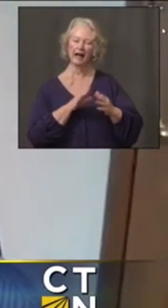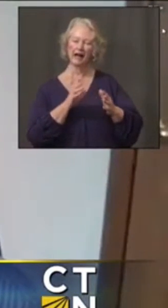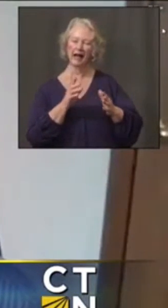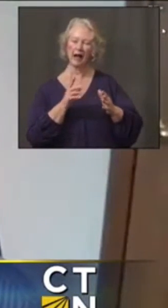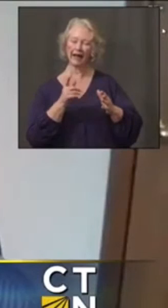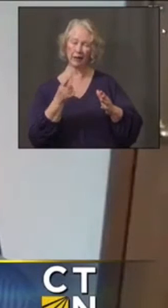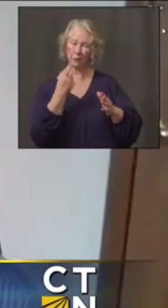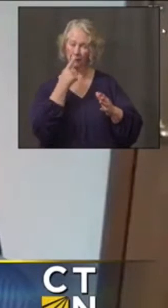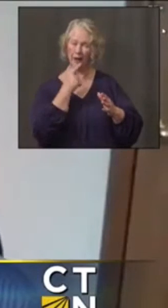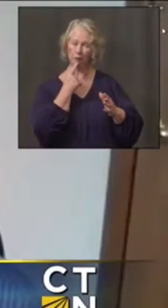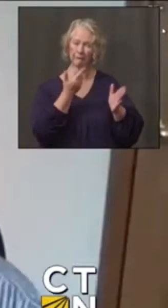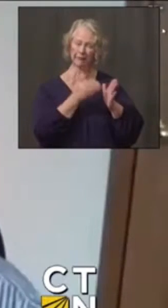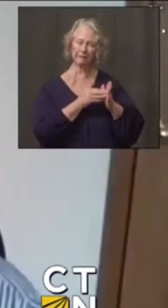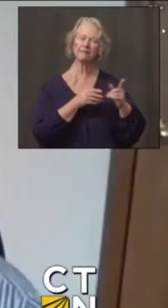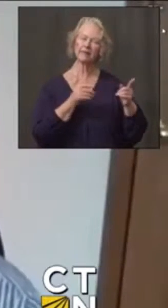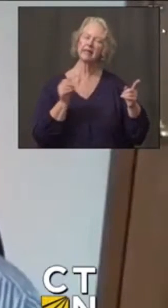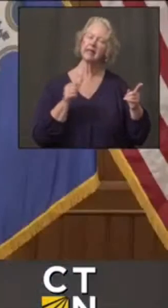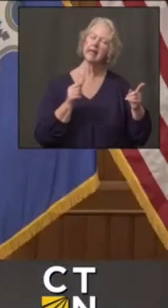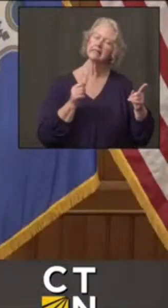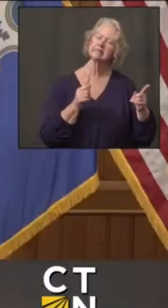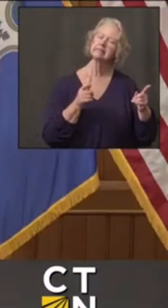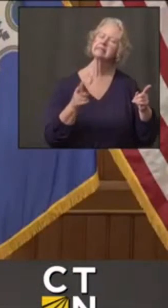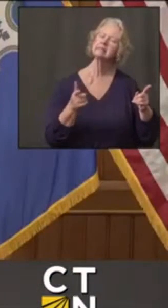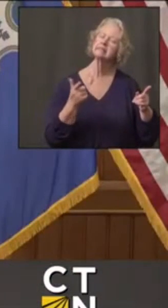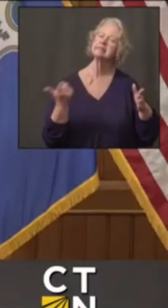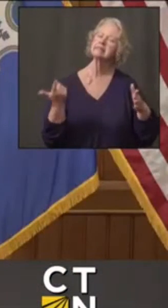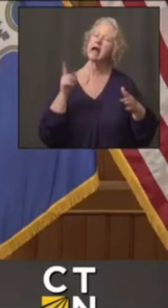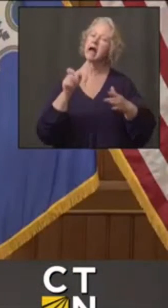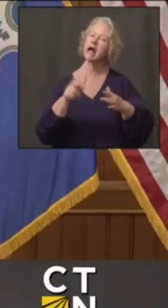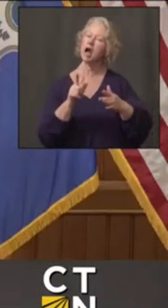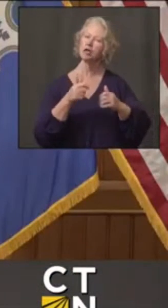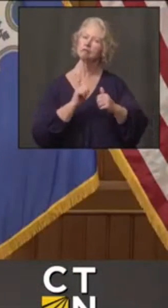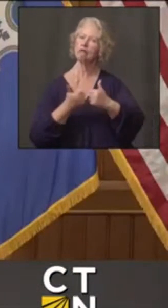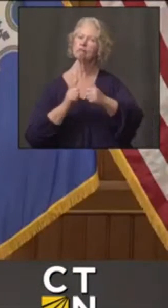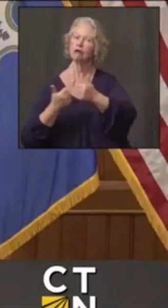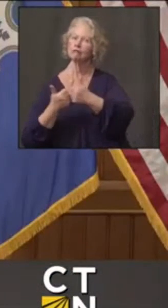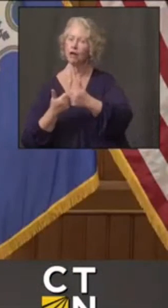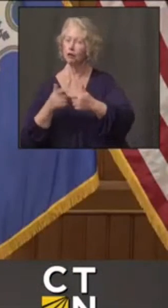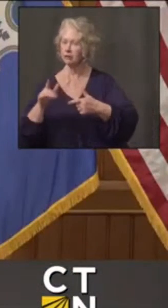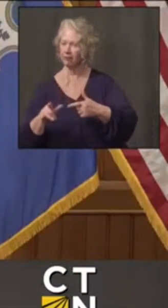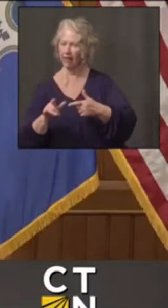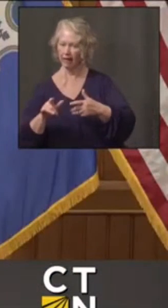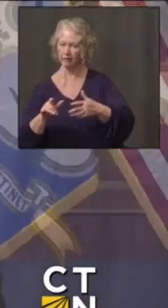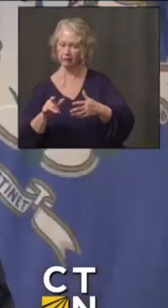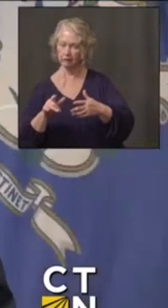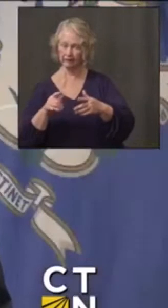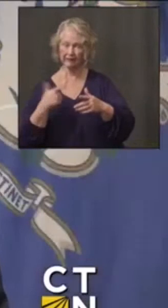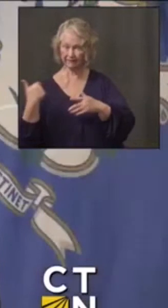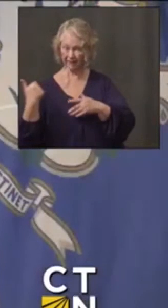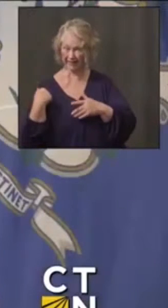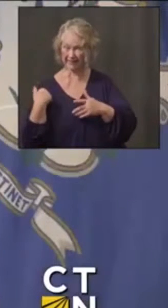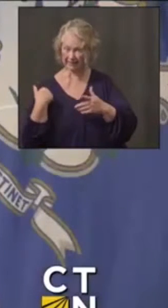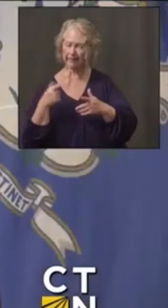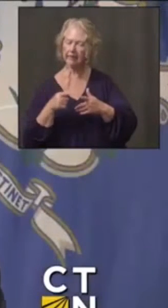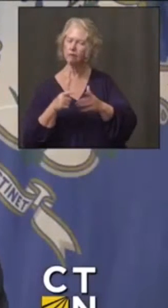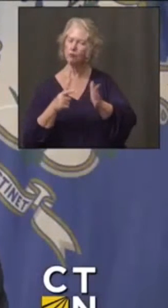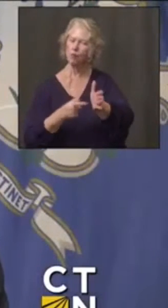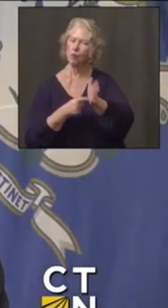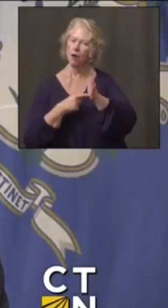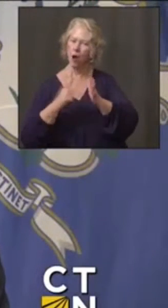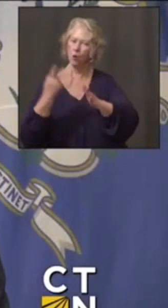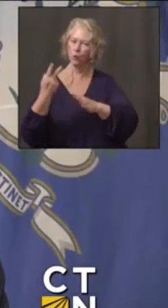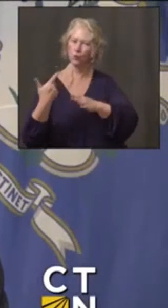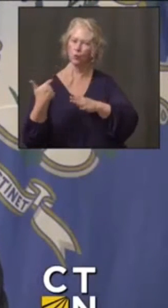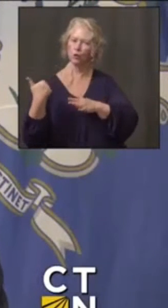that? I think it was just some of the challenges related to getting the vaccine, especially given the fact it takes a double injection. I think it's